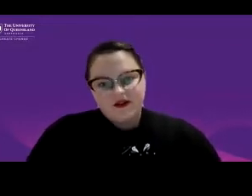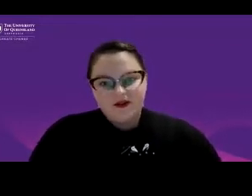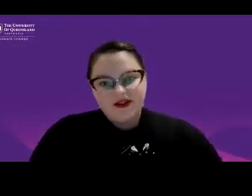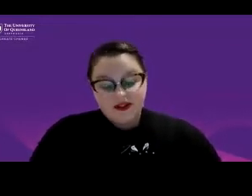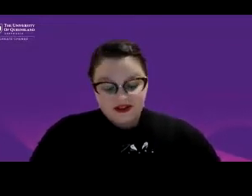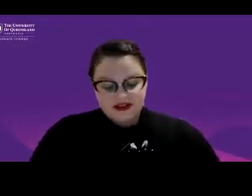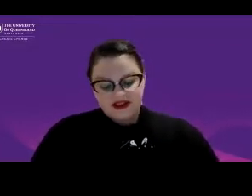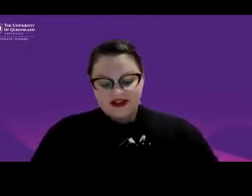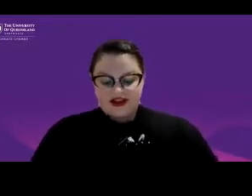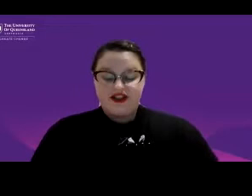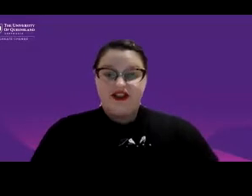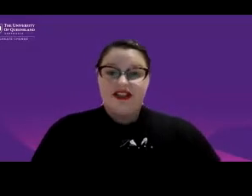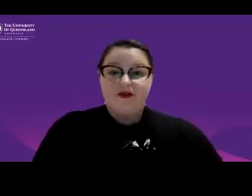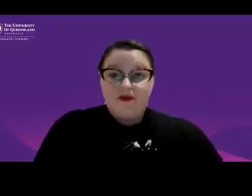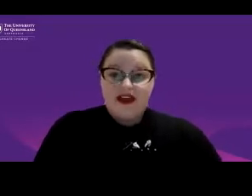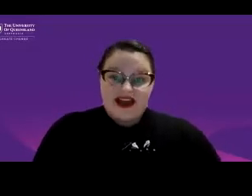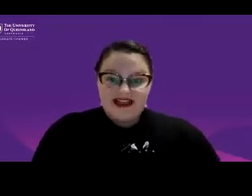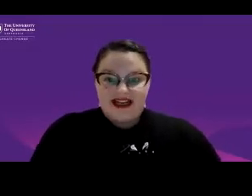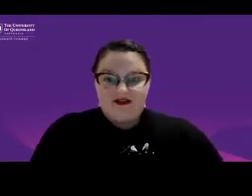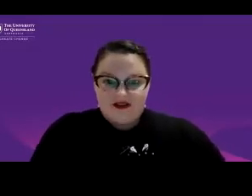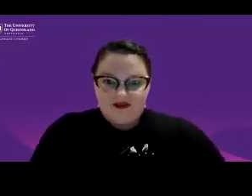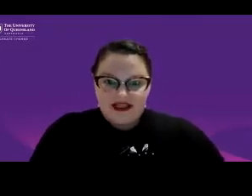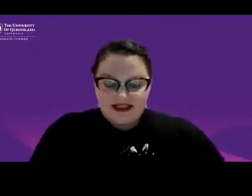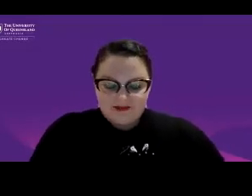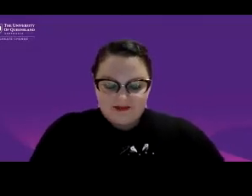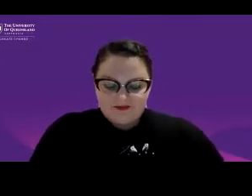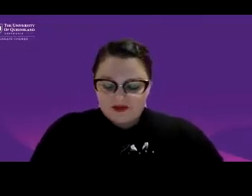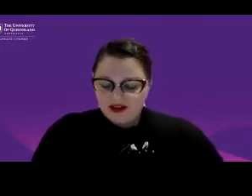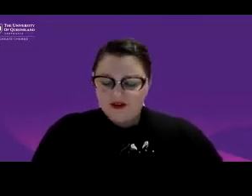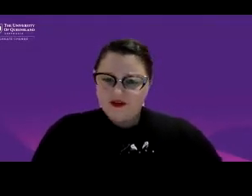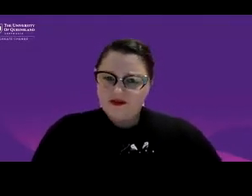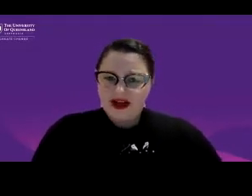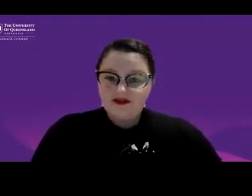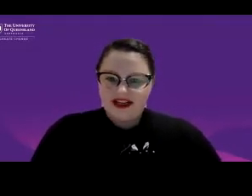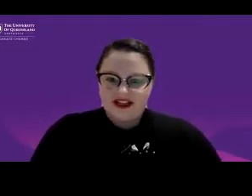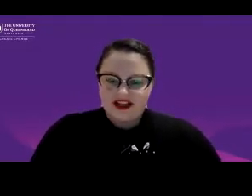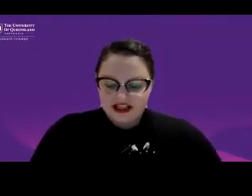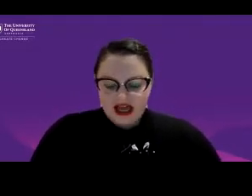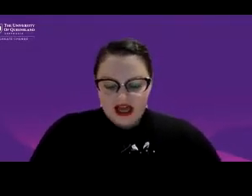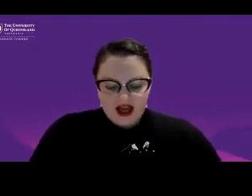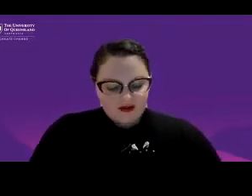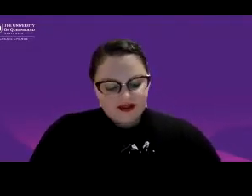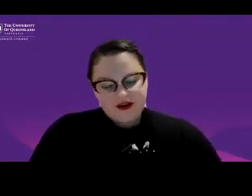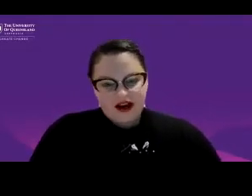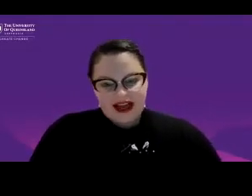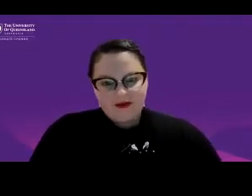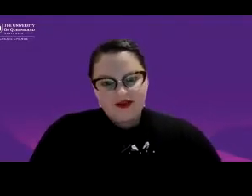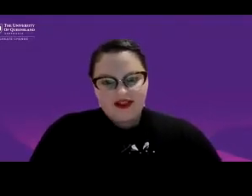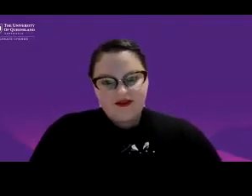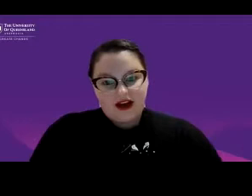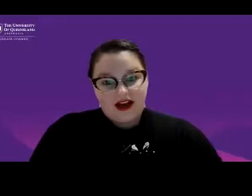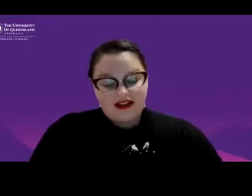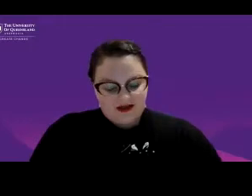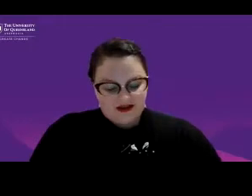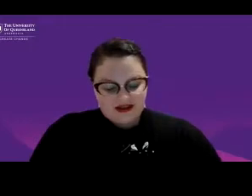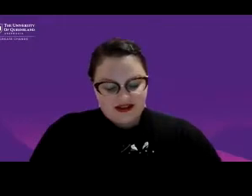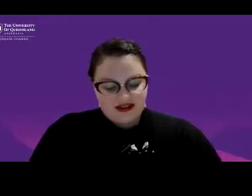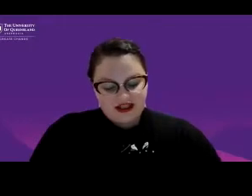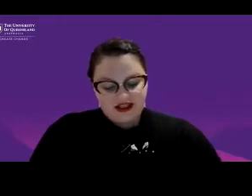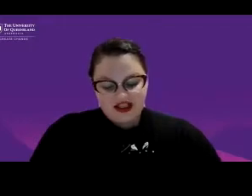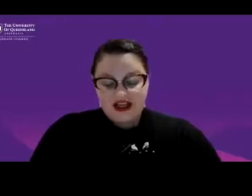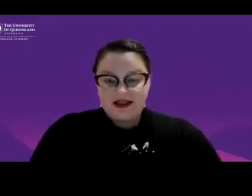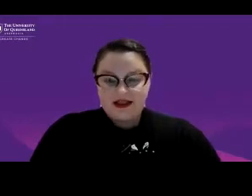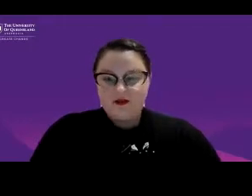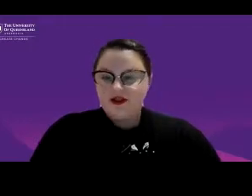that chloroform was used in surgeries from the 1850s. From my research, I was not able to find